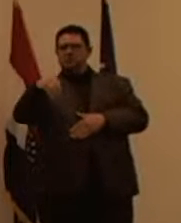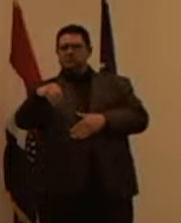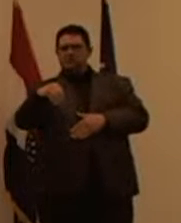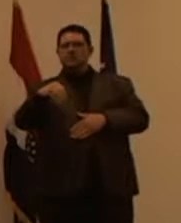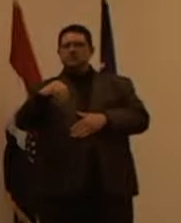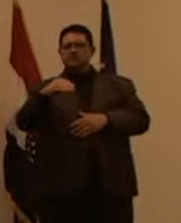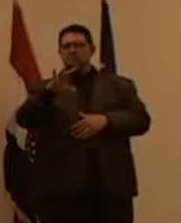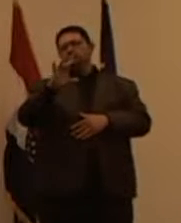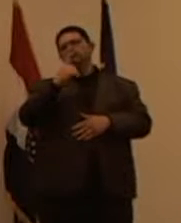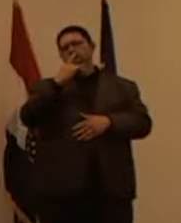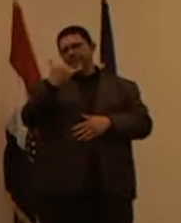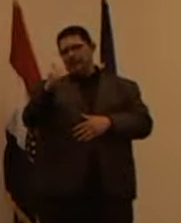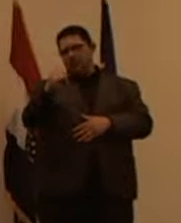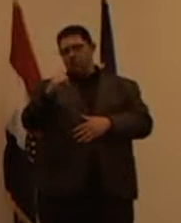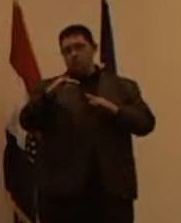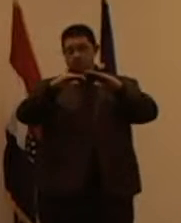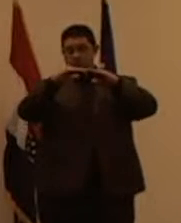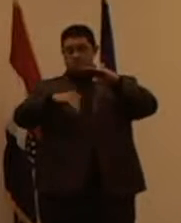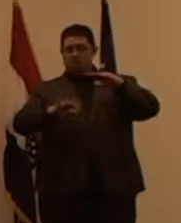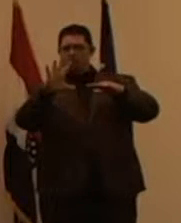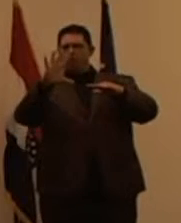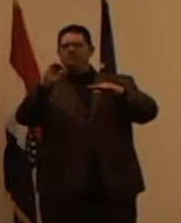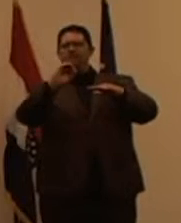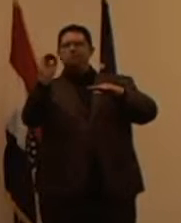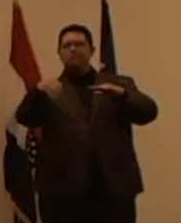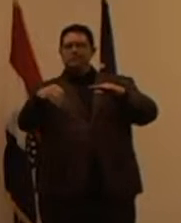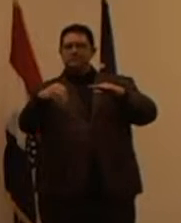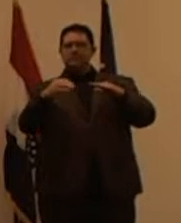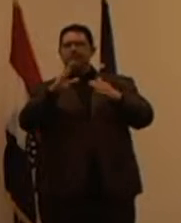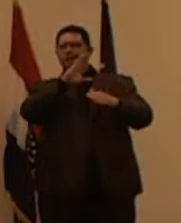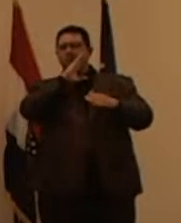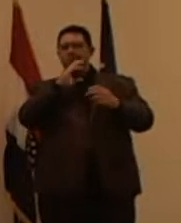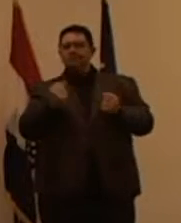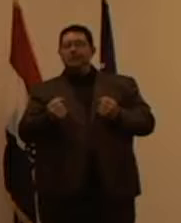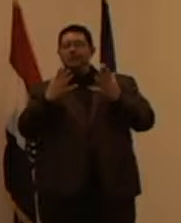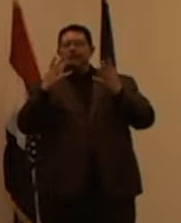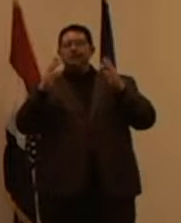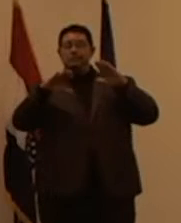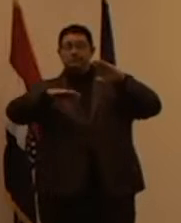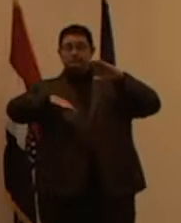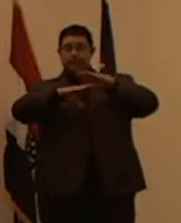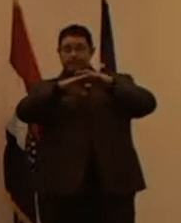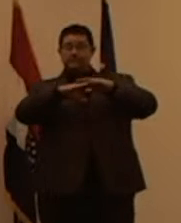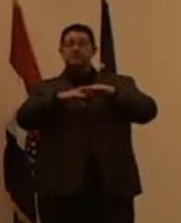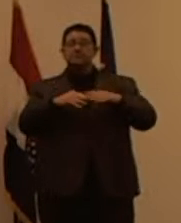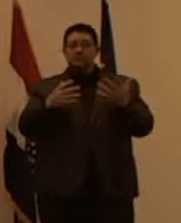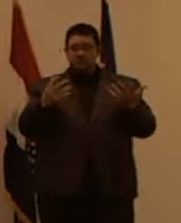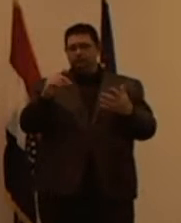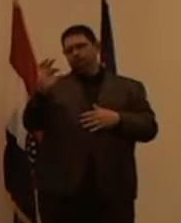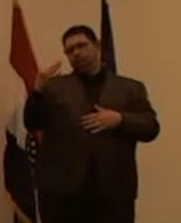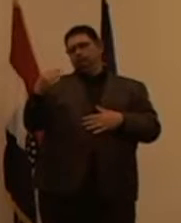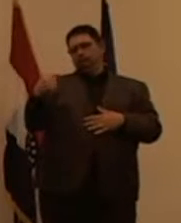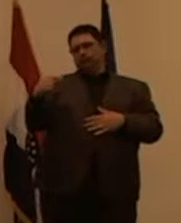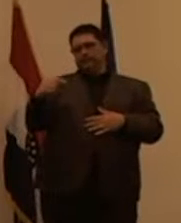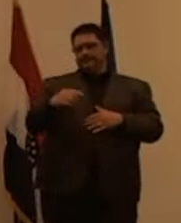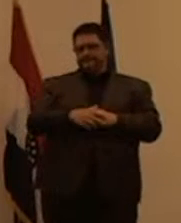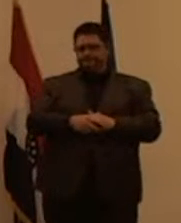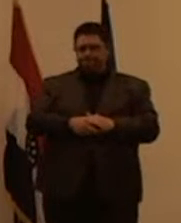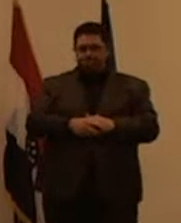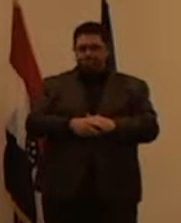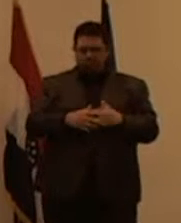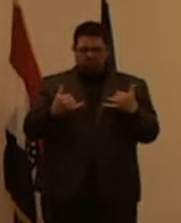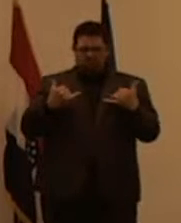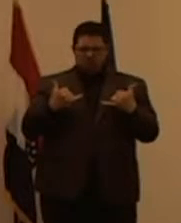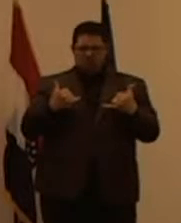dot. And below 60% bed capacity, we will see a green dot in this indicator on our COVID alert system. We are currently